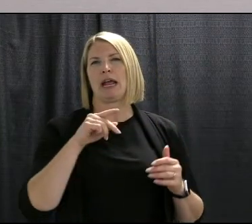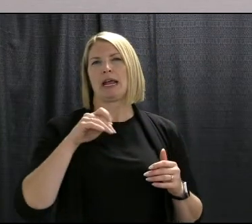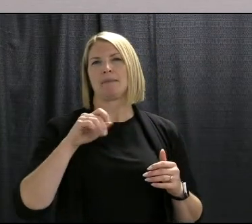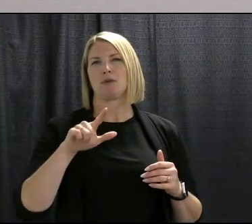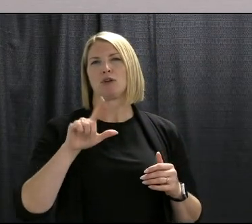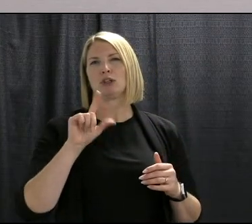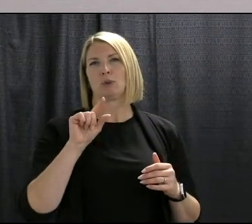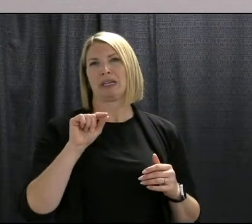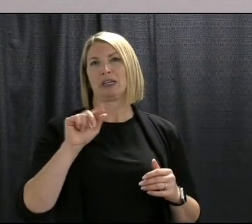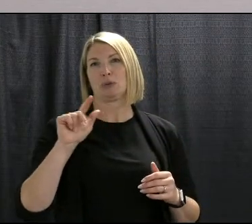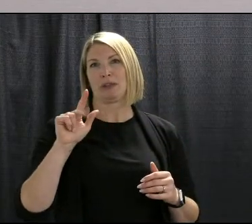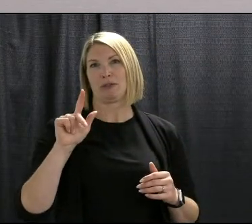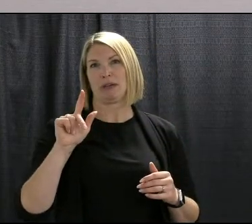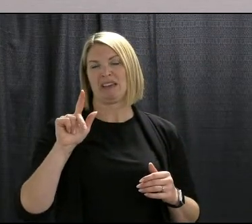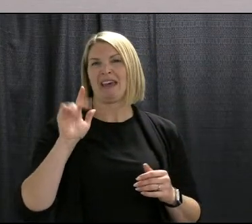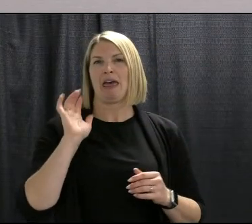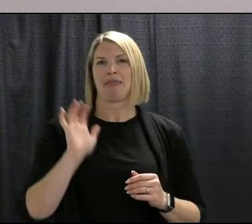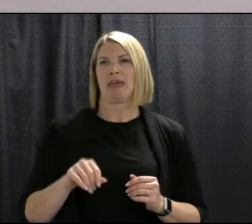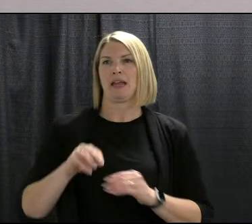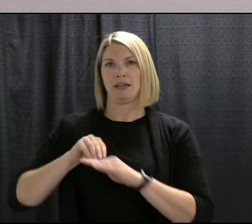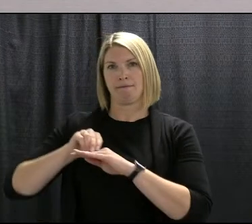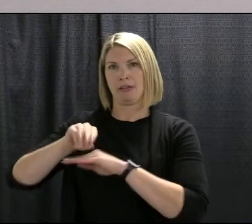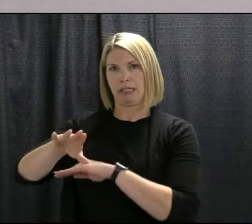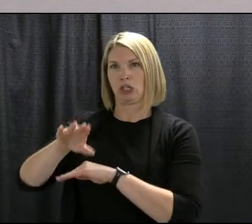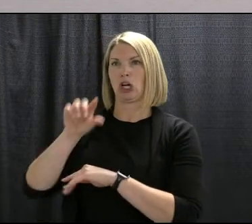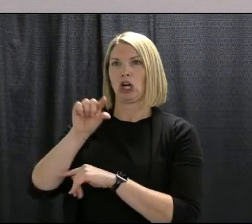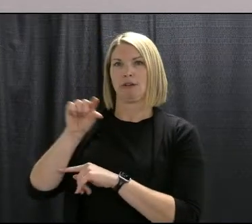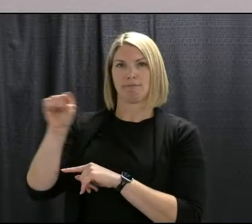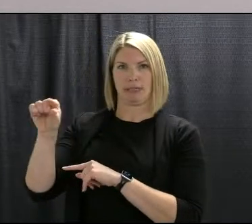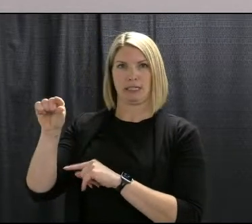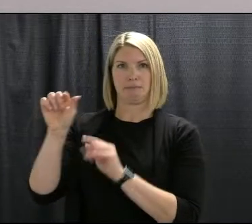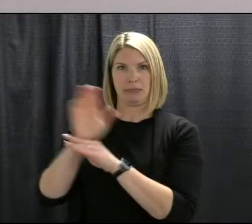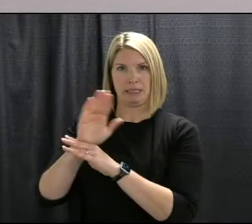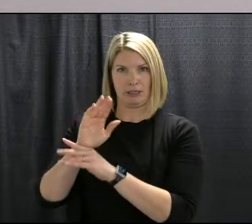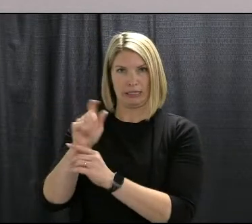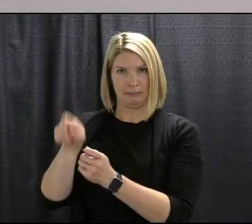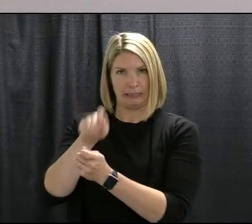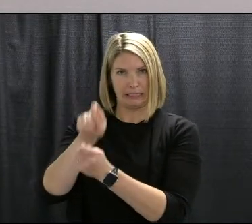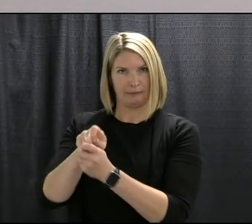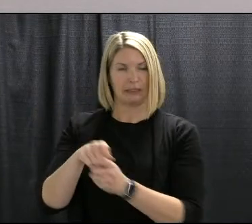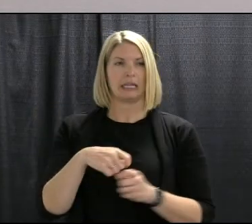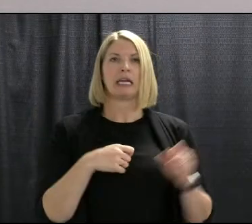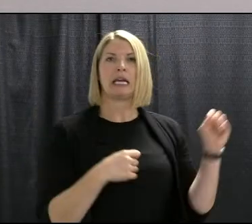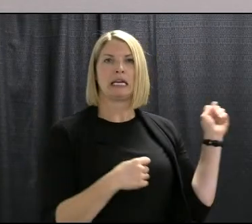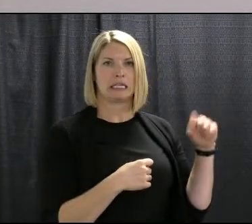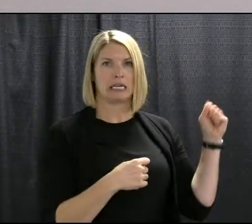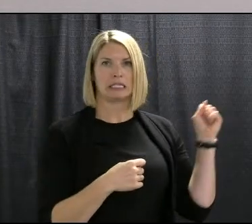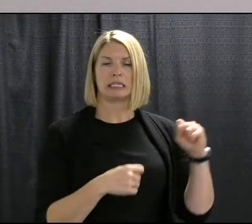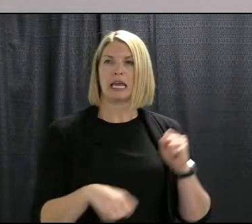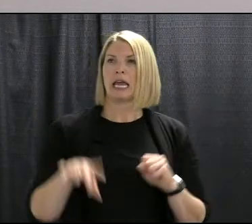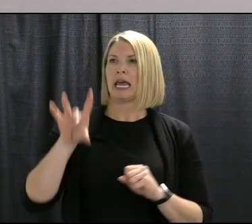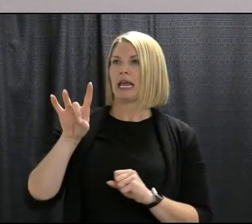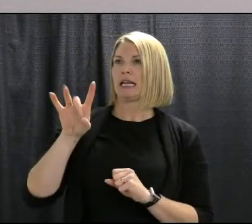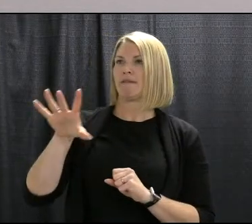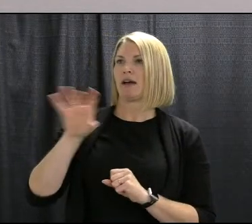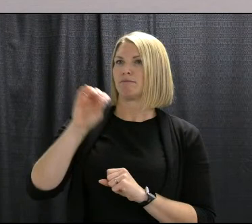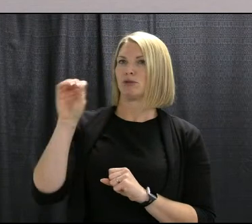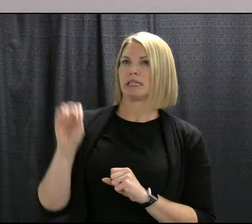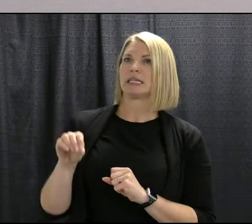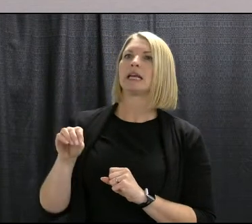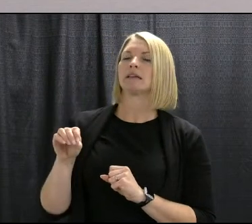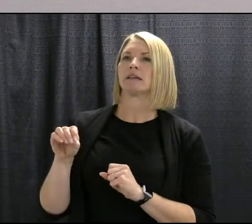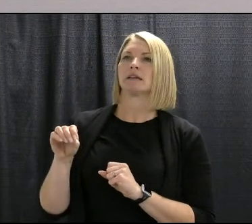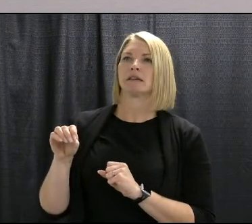2023, and that affects core government, if I understand correctly. That's right. And we were also told that something like 85% of core government is covered by